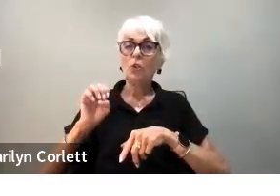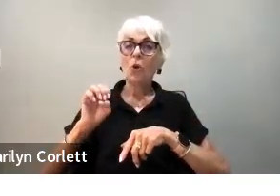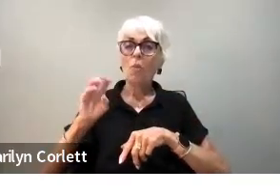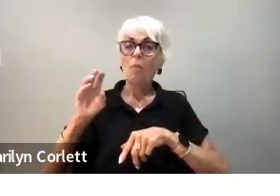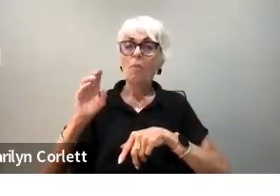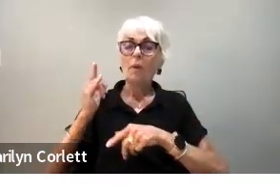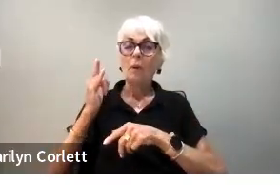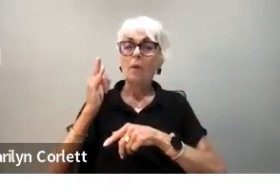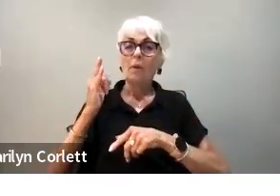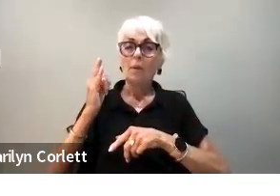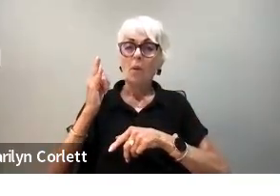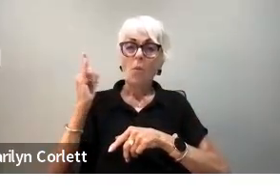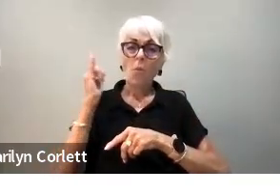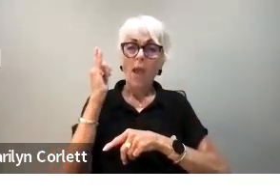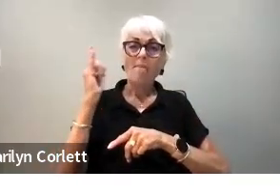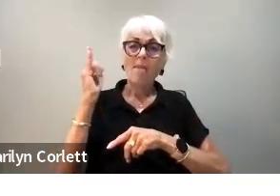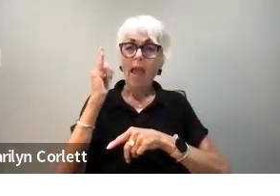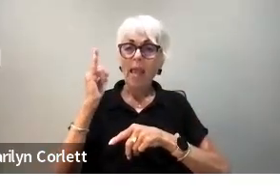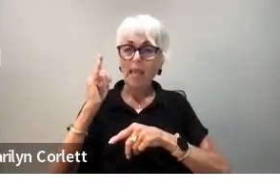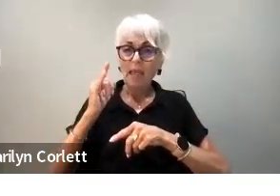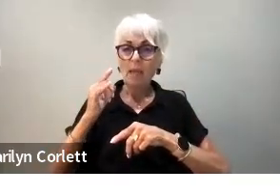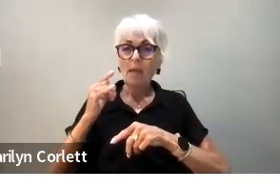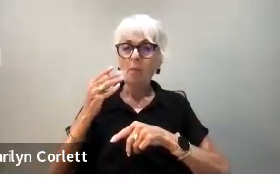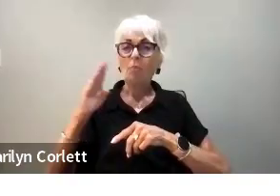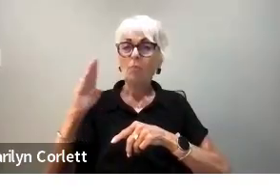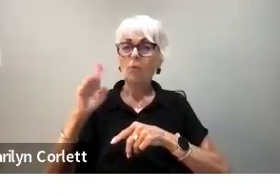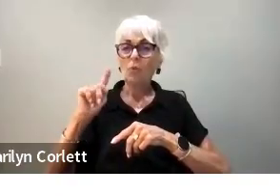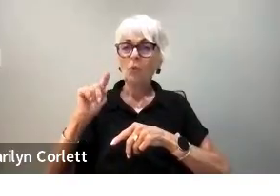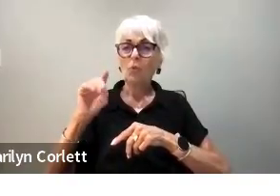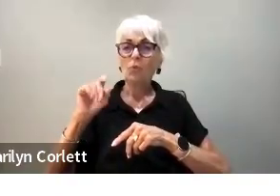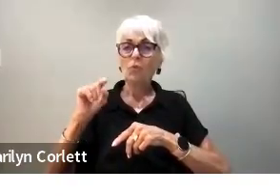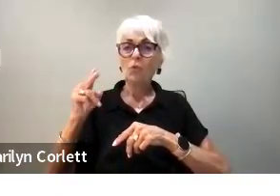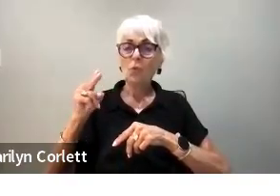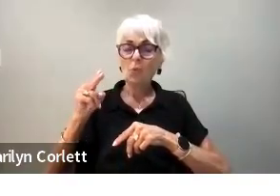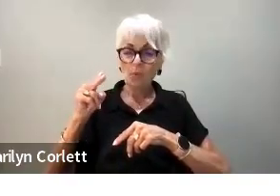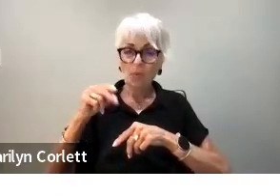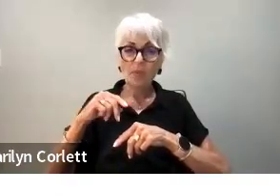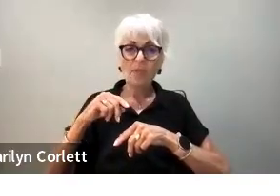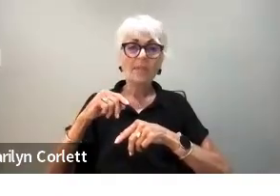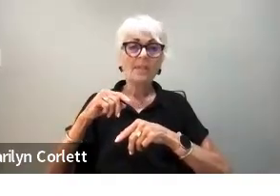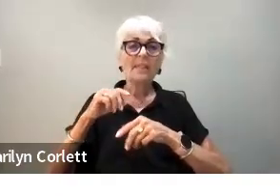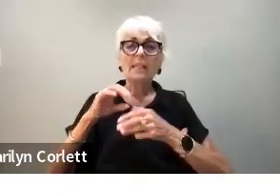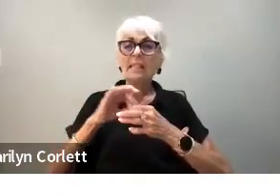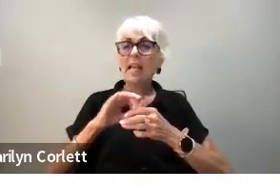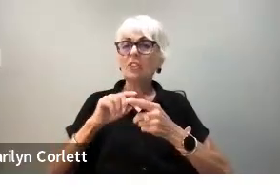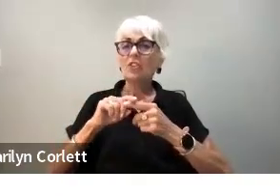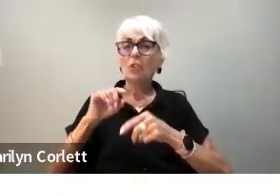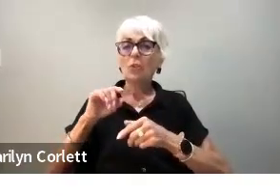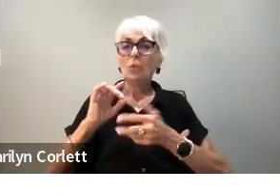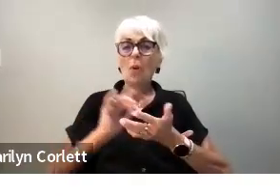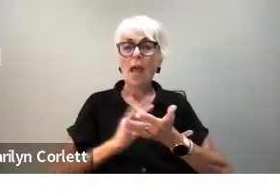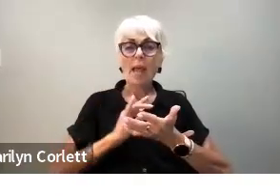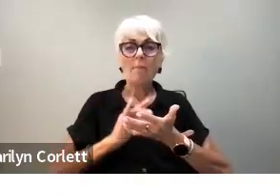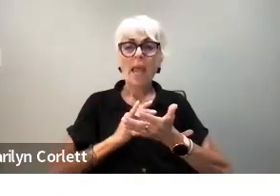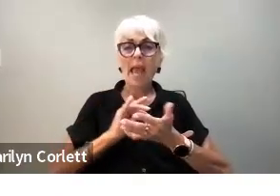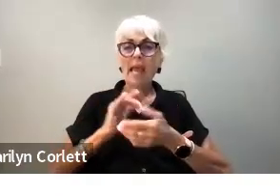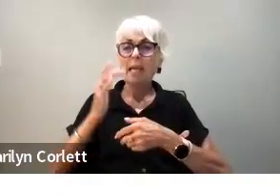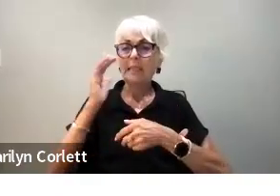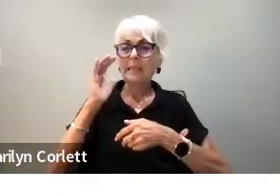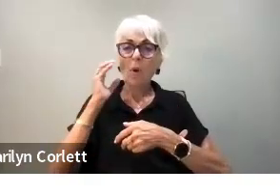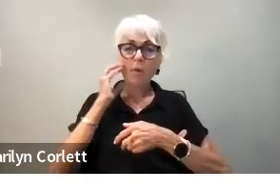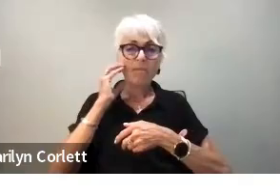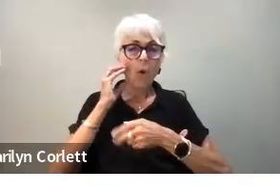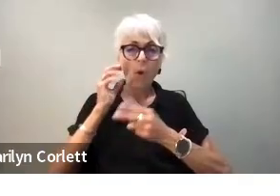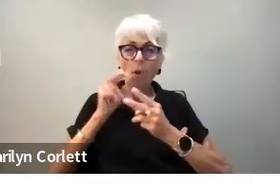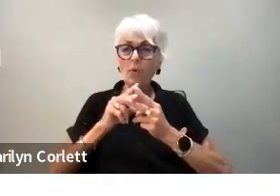Bluetooth scope that can attach to any like iPad or smartphone. We had an individual